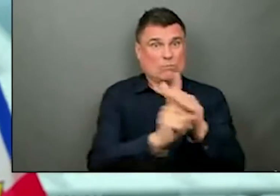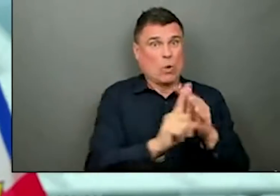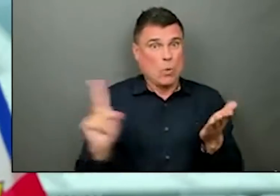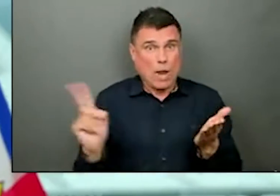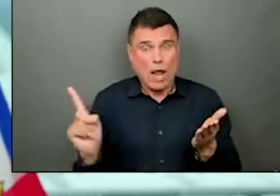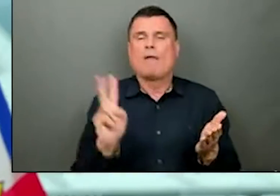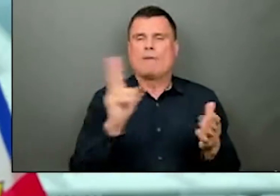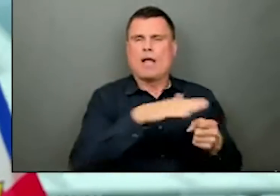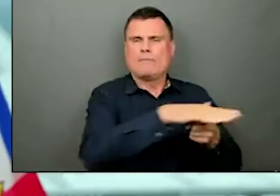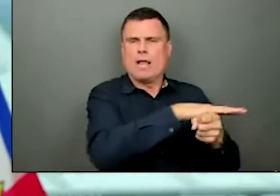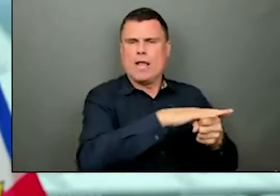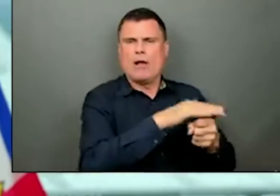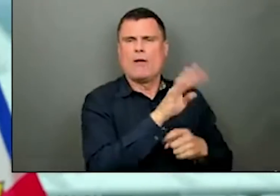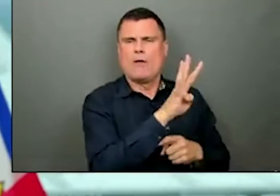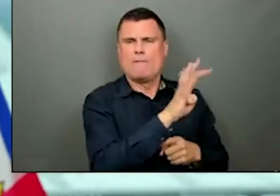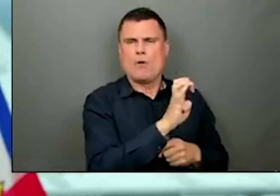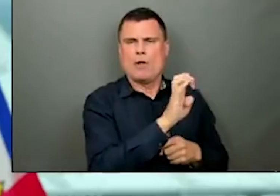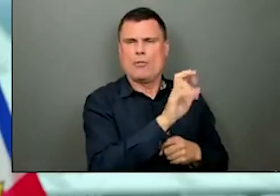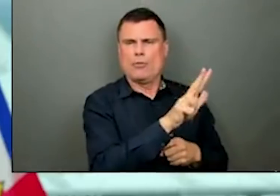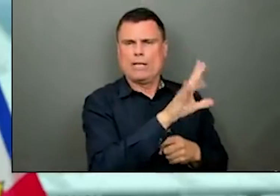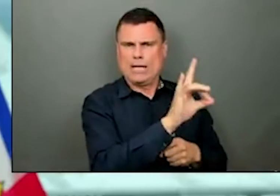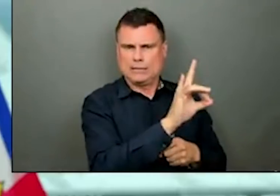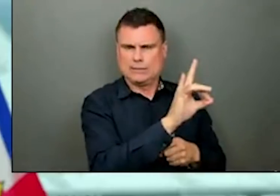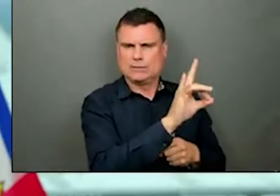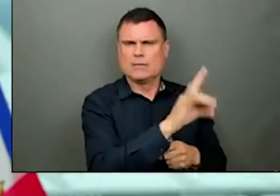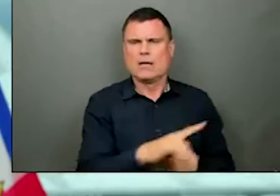who live in the Vancouver Coastal Health Region,